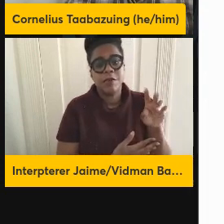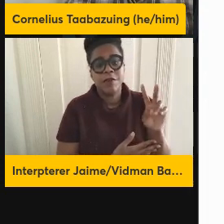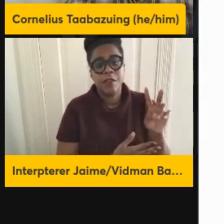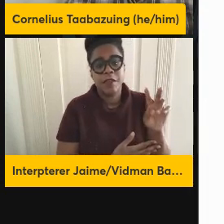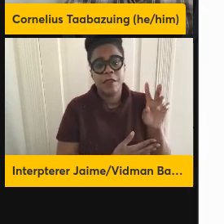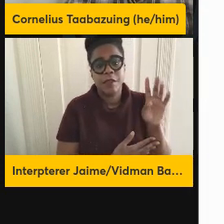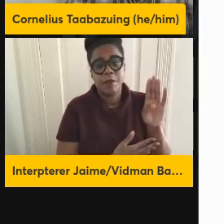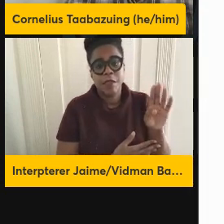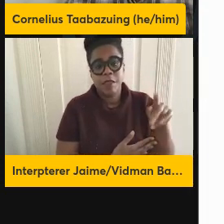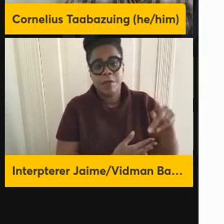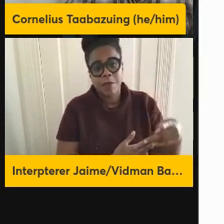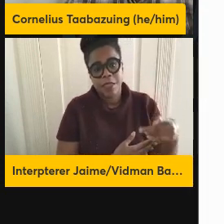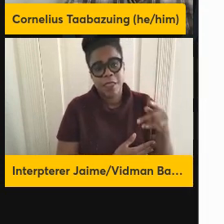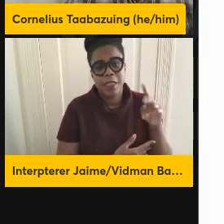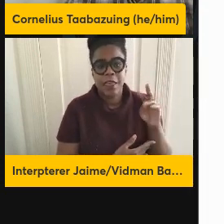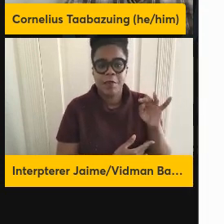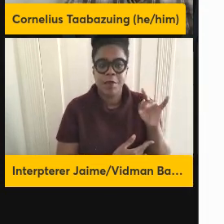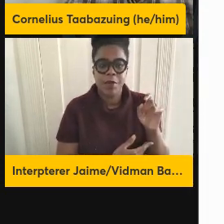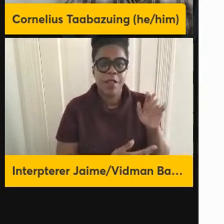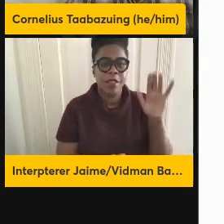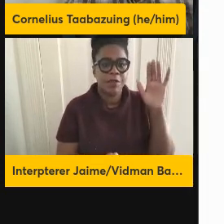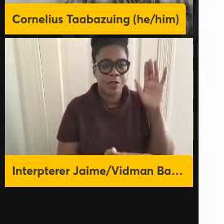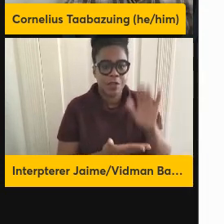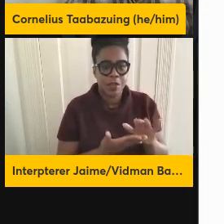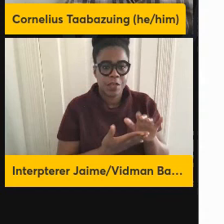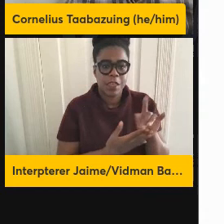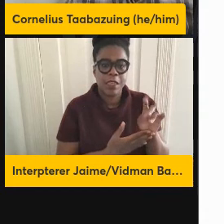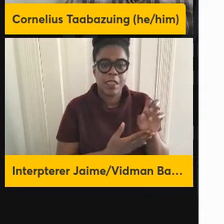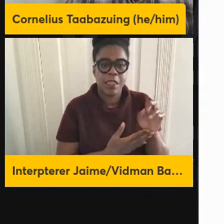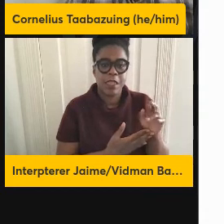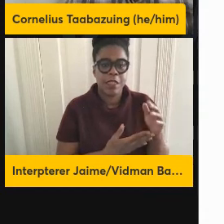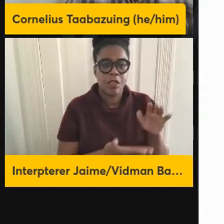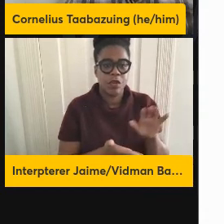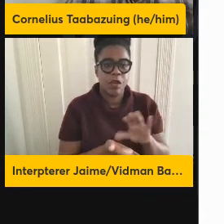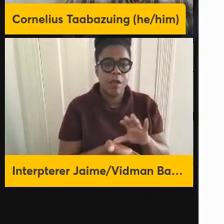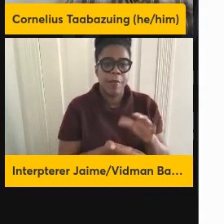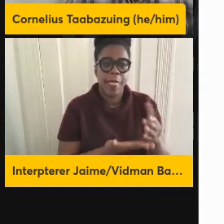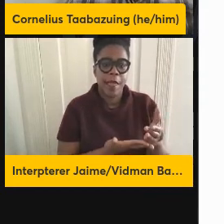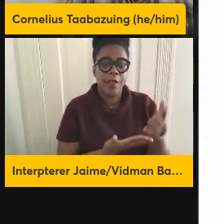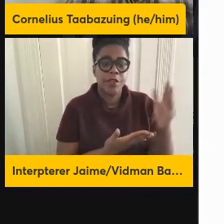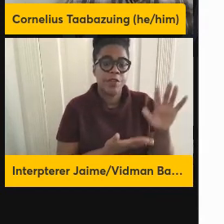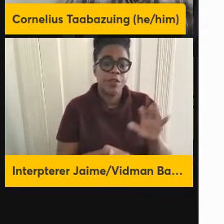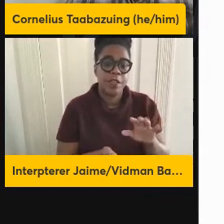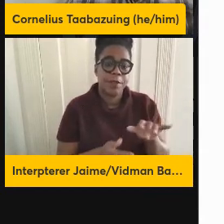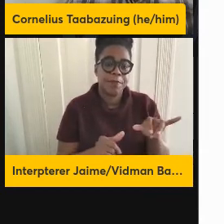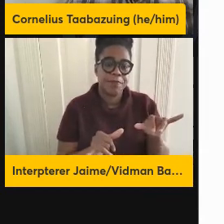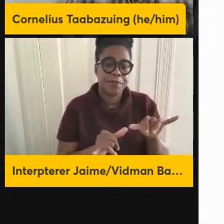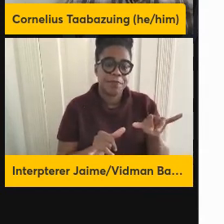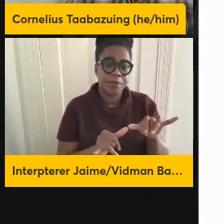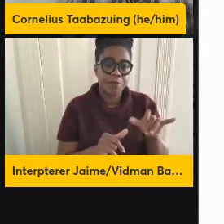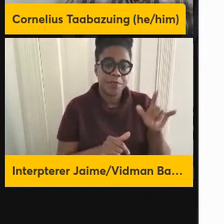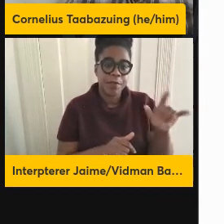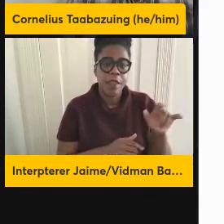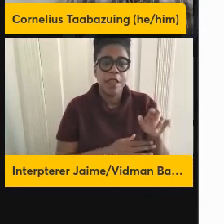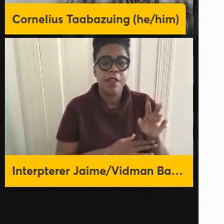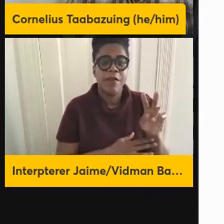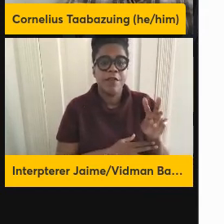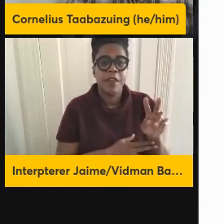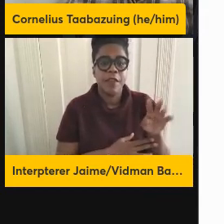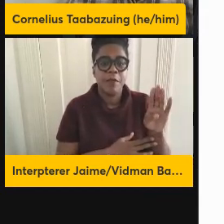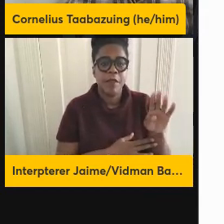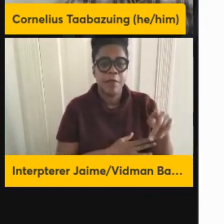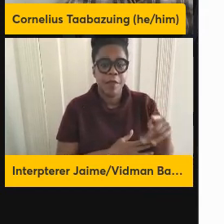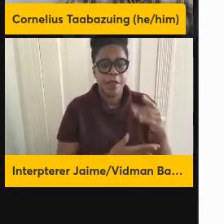that there's a dramatic reduction in the cancer burden. And you can quantify this where VBP essentially stops the cancer